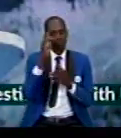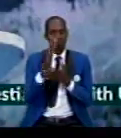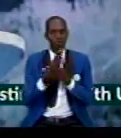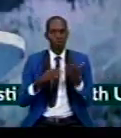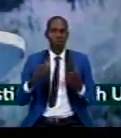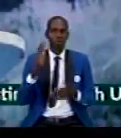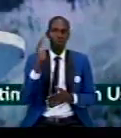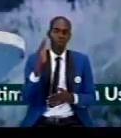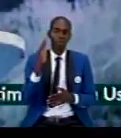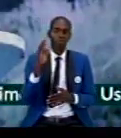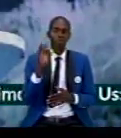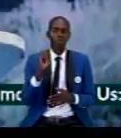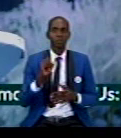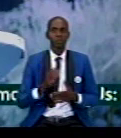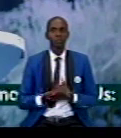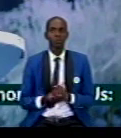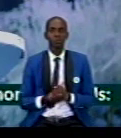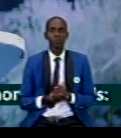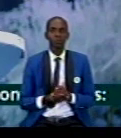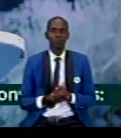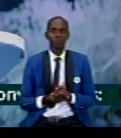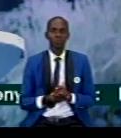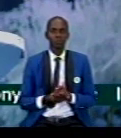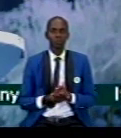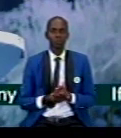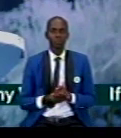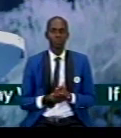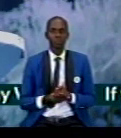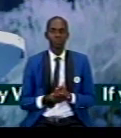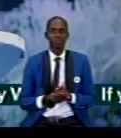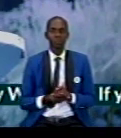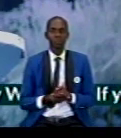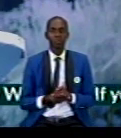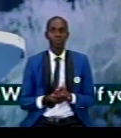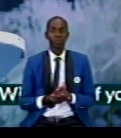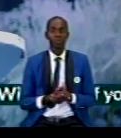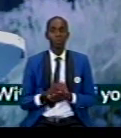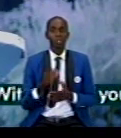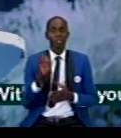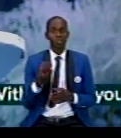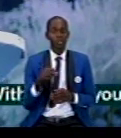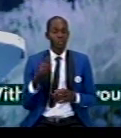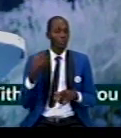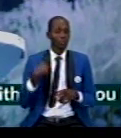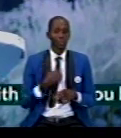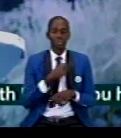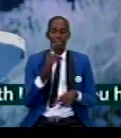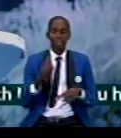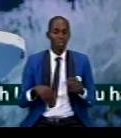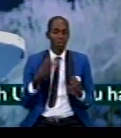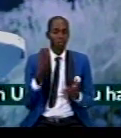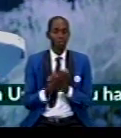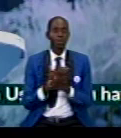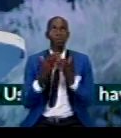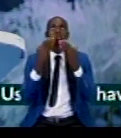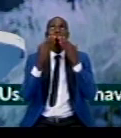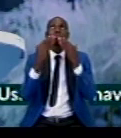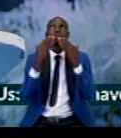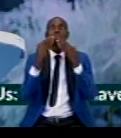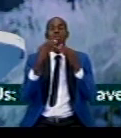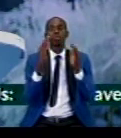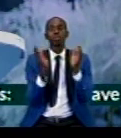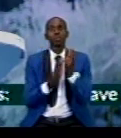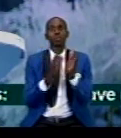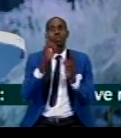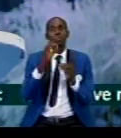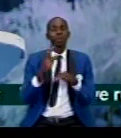Yes, we cannot cease thanking God and celebrating online for different encounters all over the world. As we